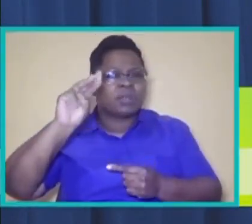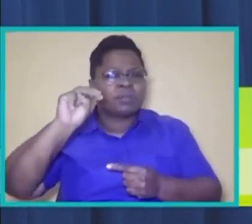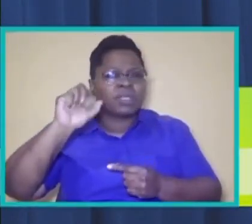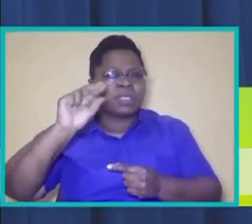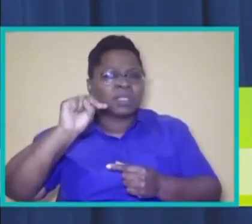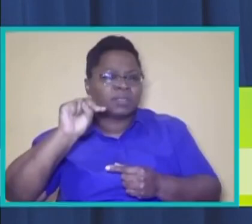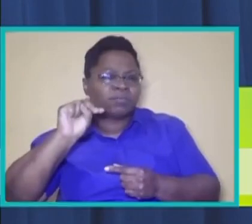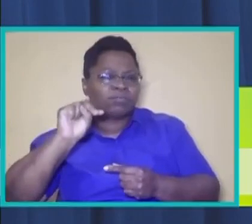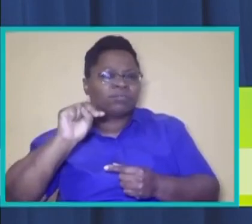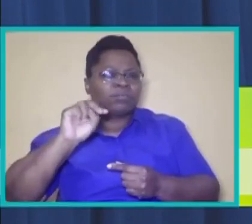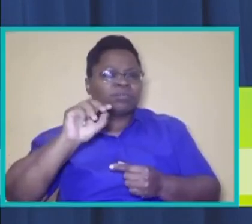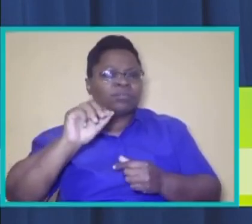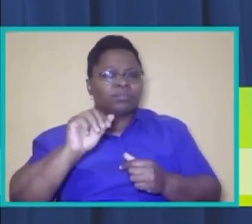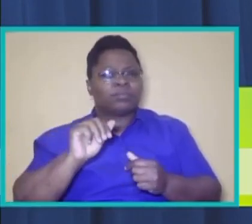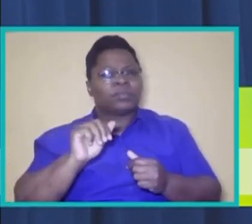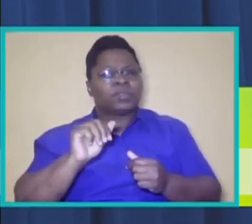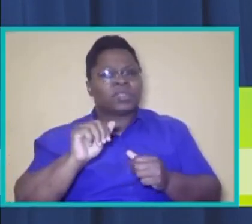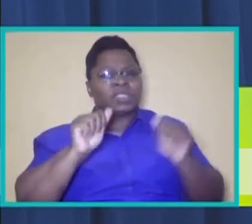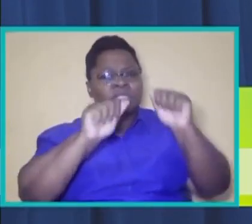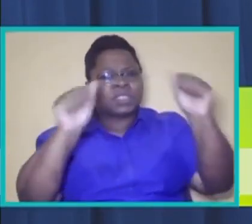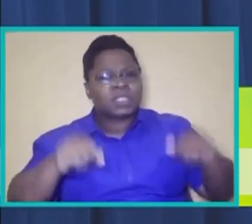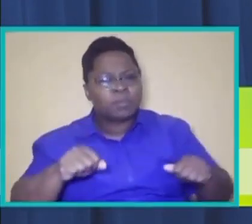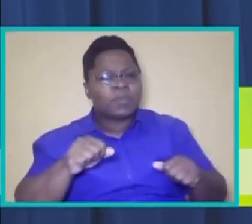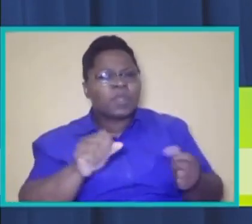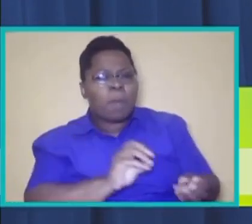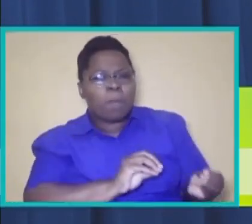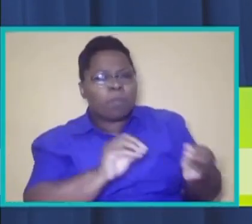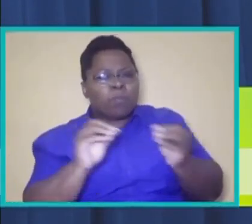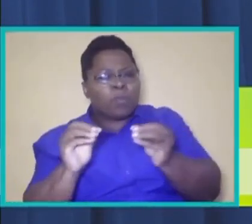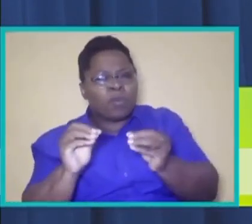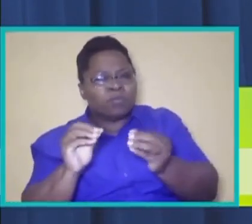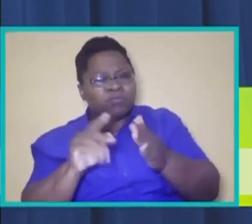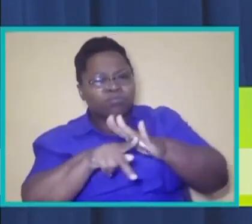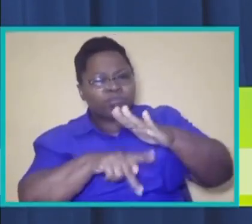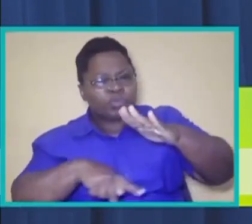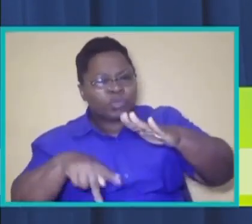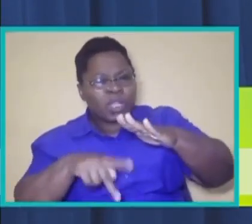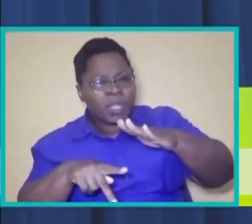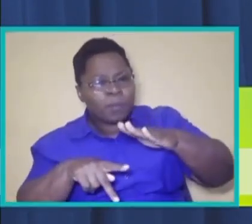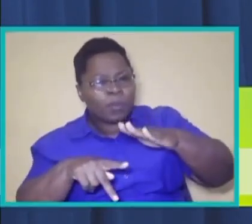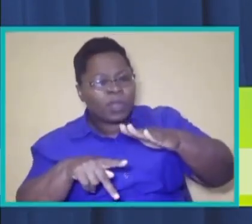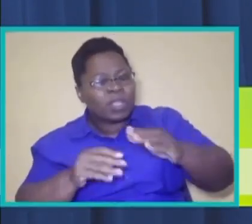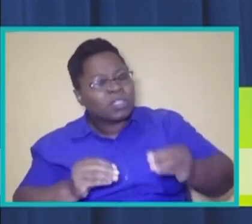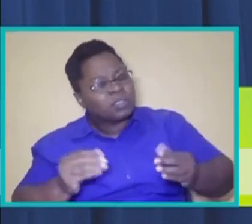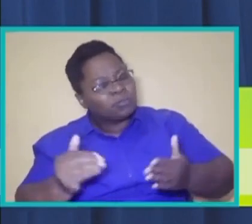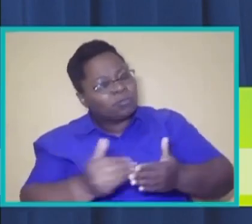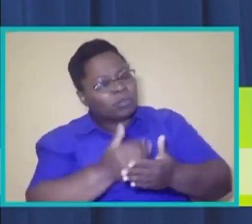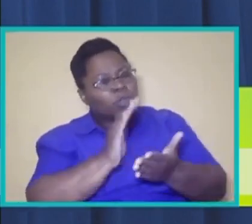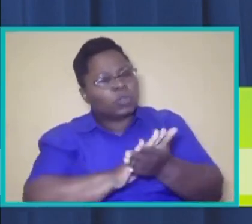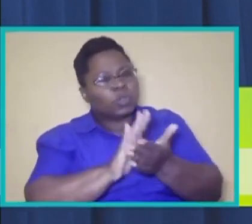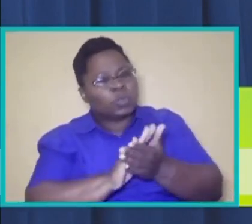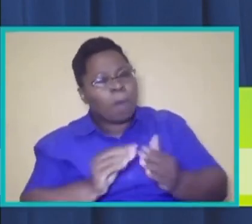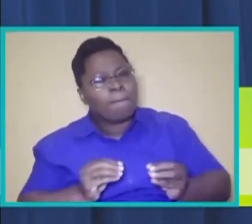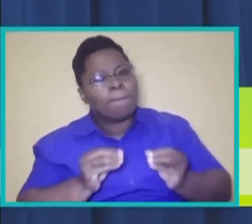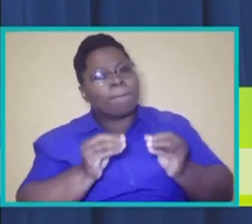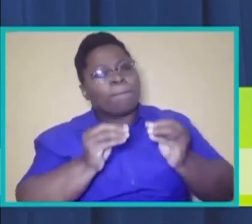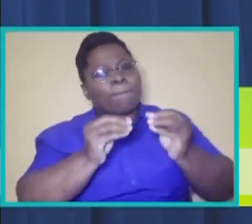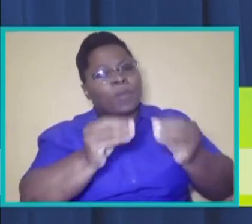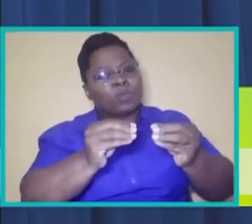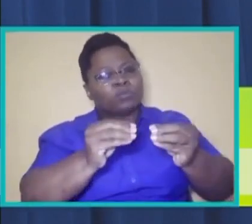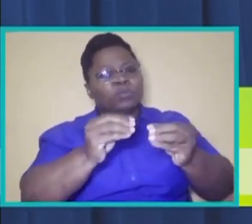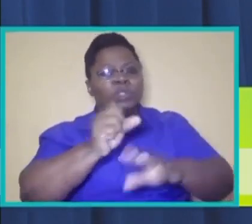from what we call primary to secondary, which places some students in